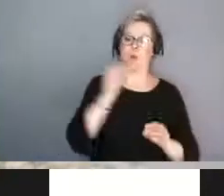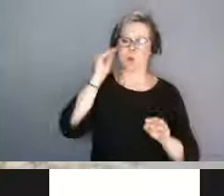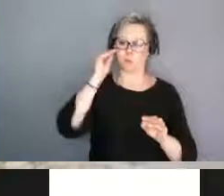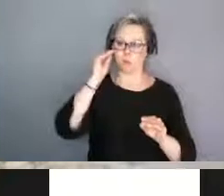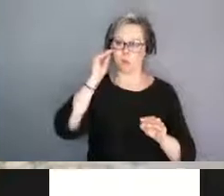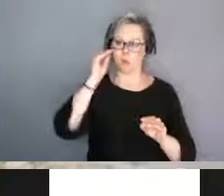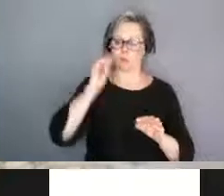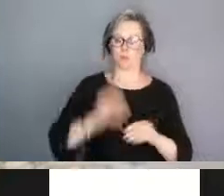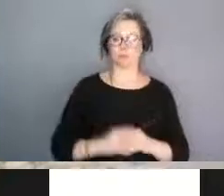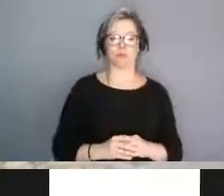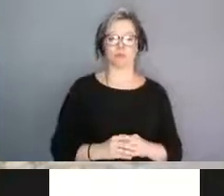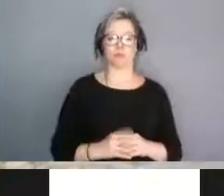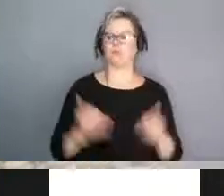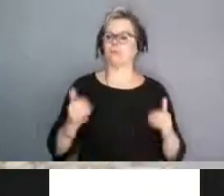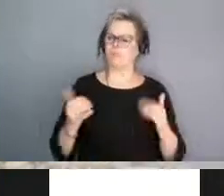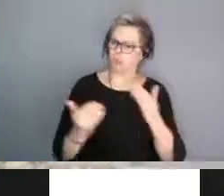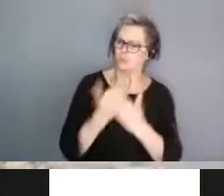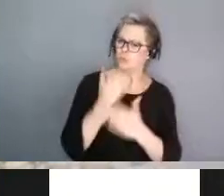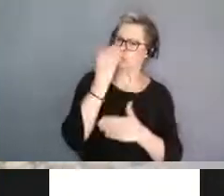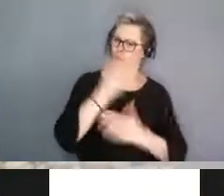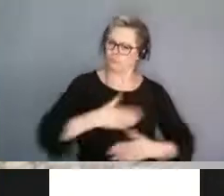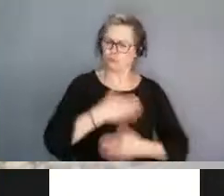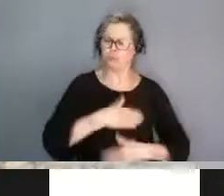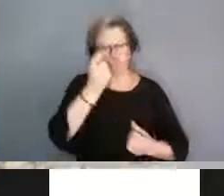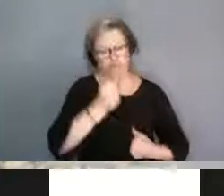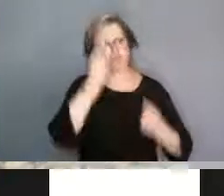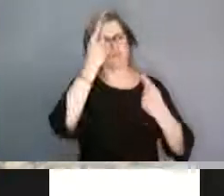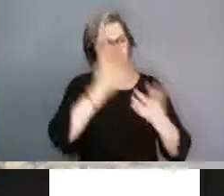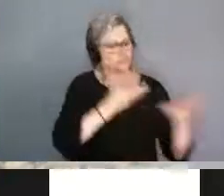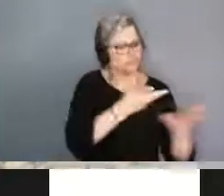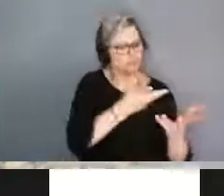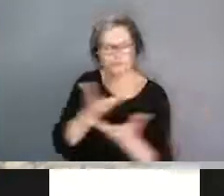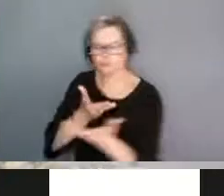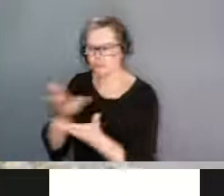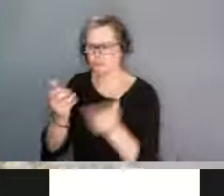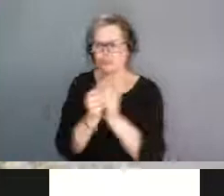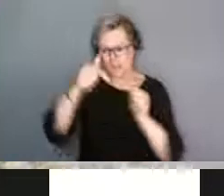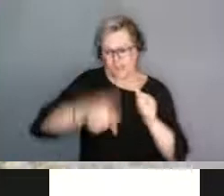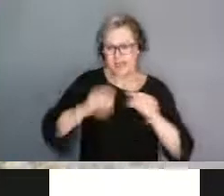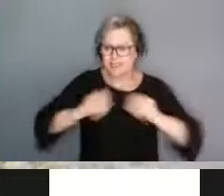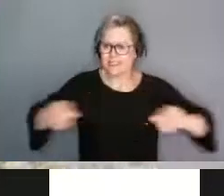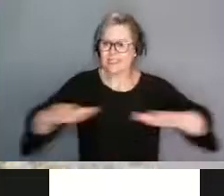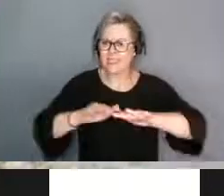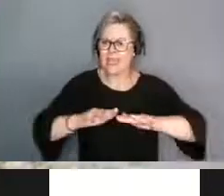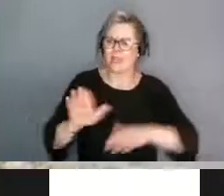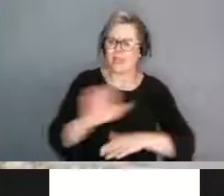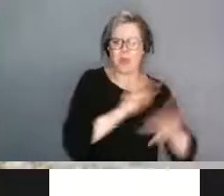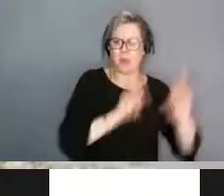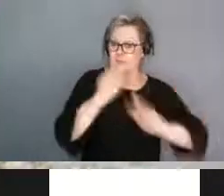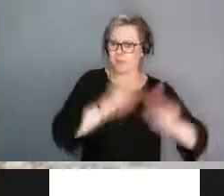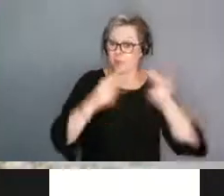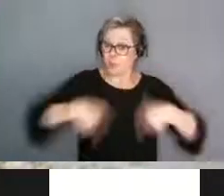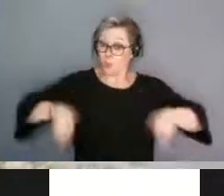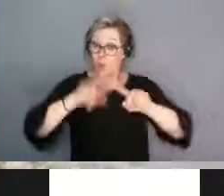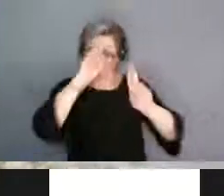There is a new understanding of our interactions and engagements with this land and its peoples, and we endeavor to honor them by strengthening